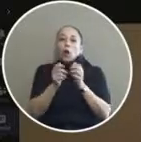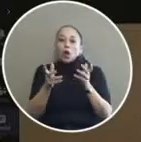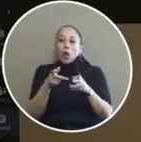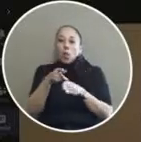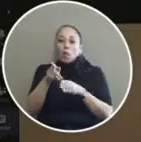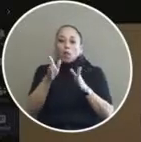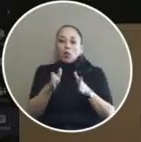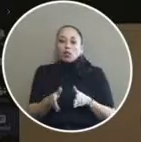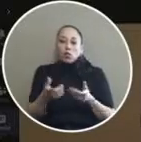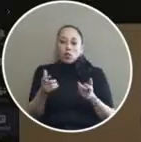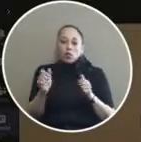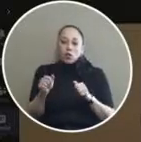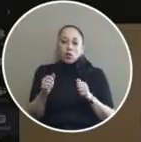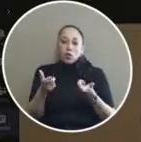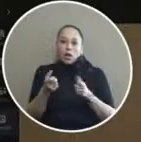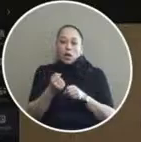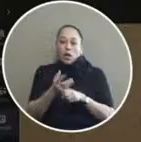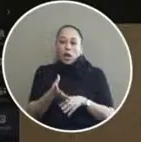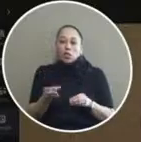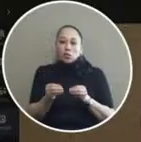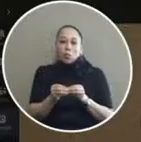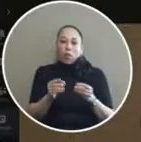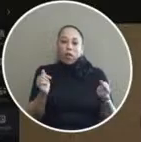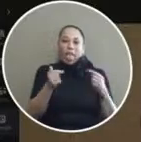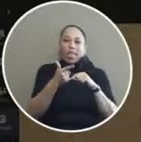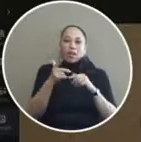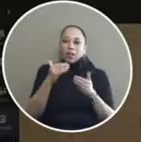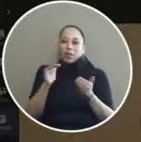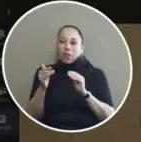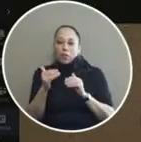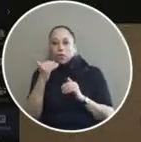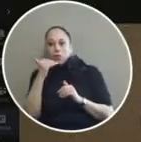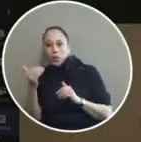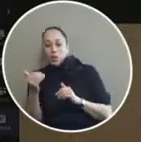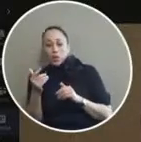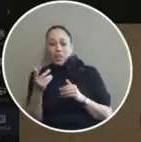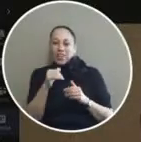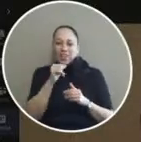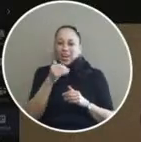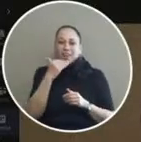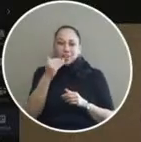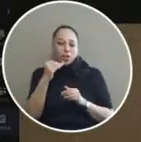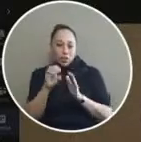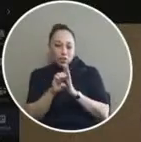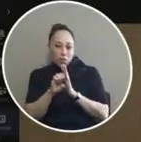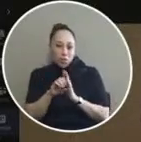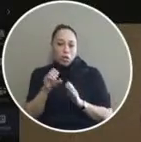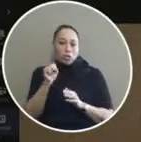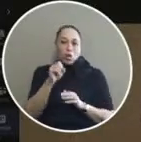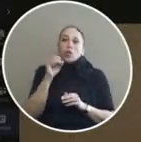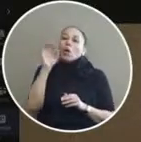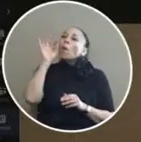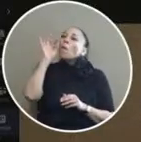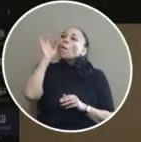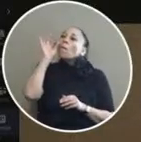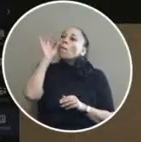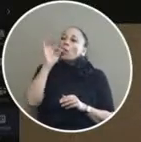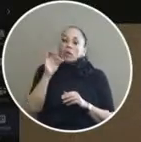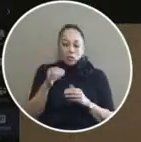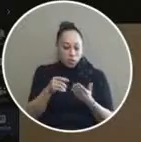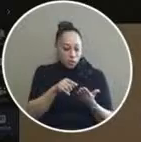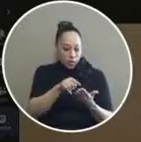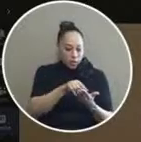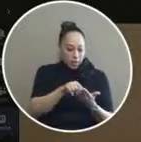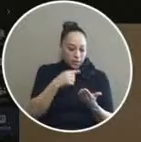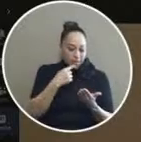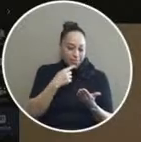doing it, then you can cause more harm than good, and it's not going to be a good sample. So the self-swab, they're going to give you